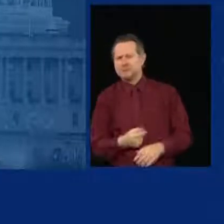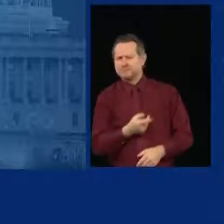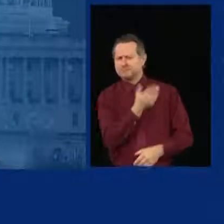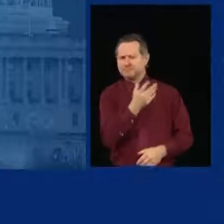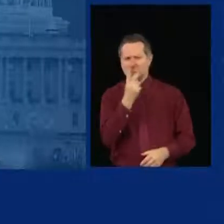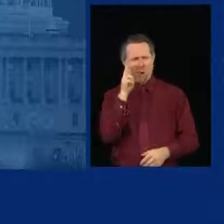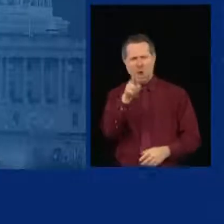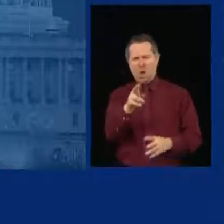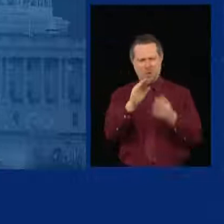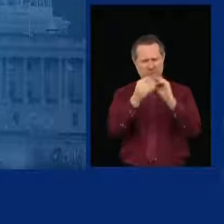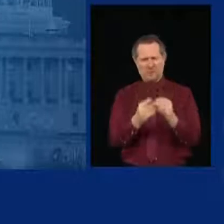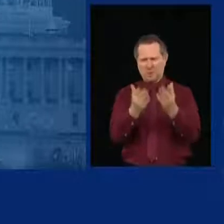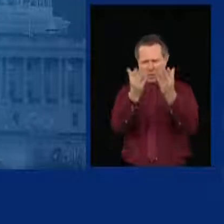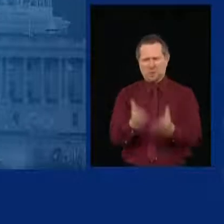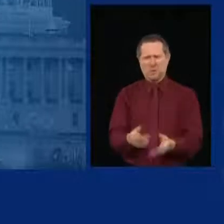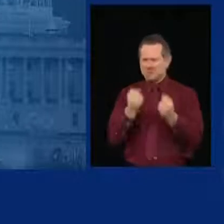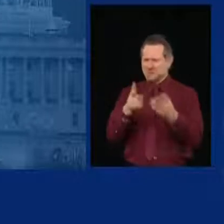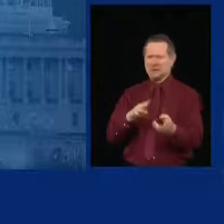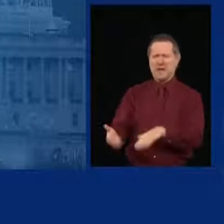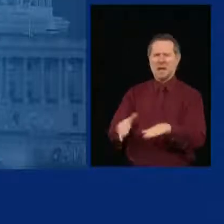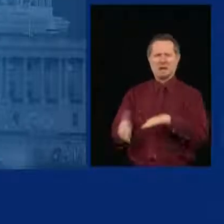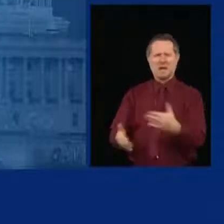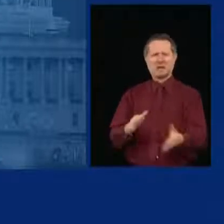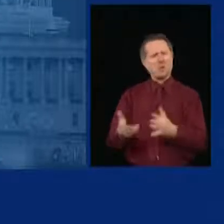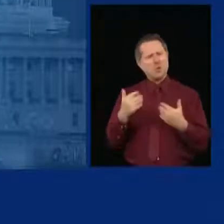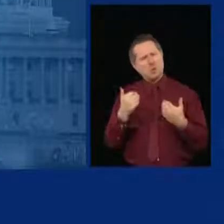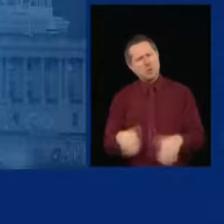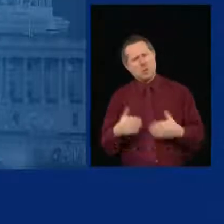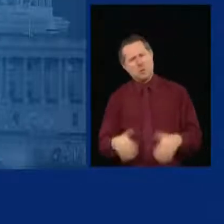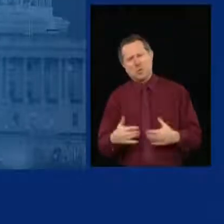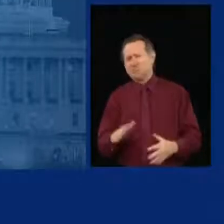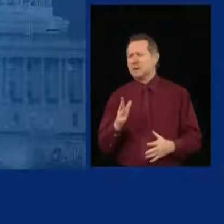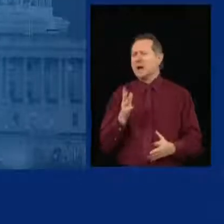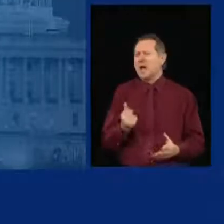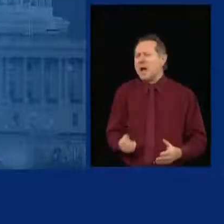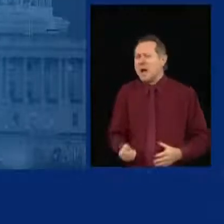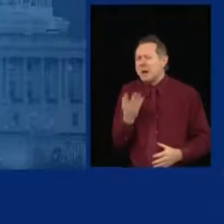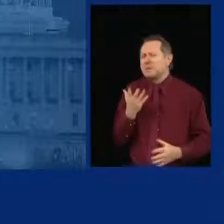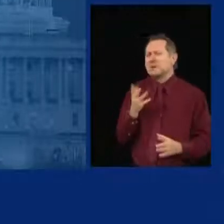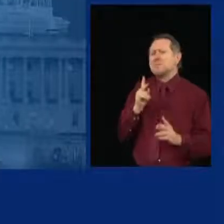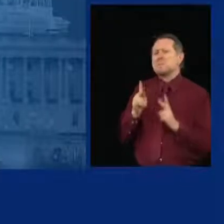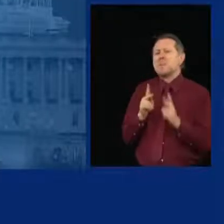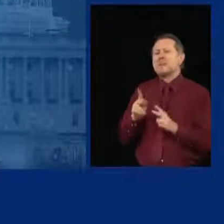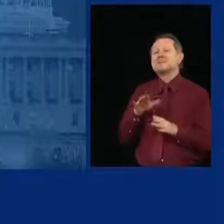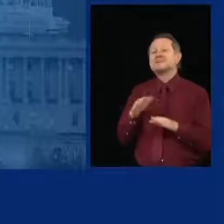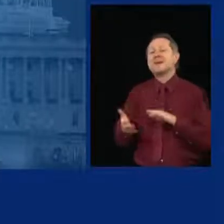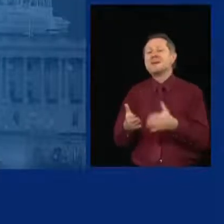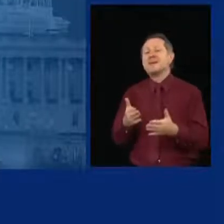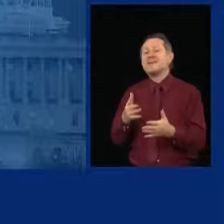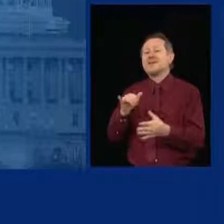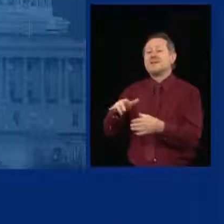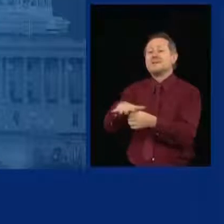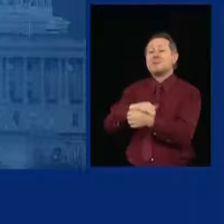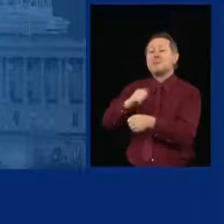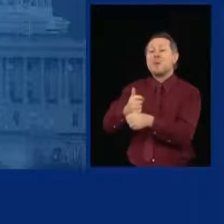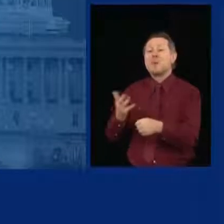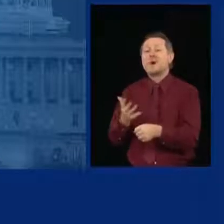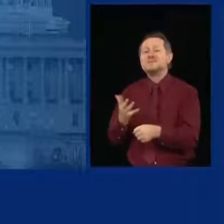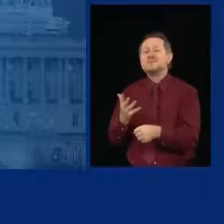this nation and say, I want to count how many people passed away by their political